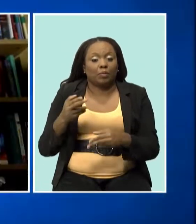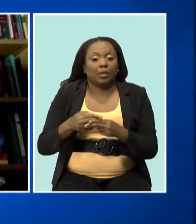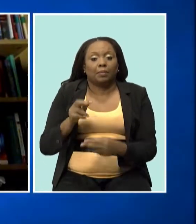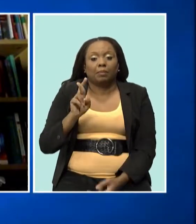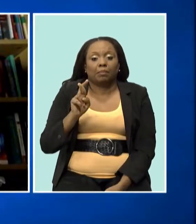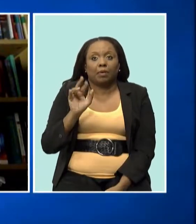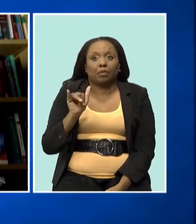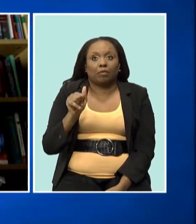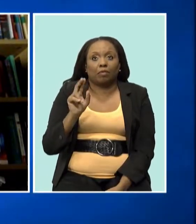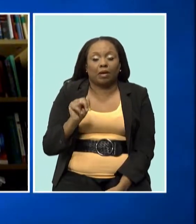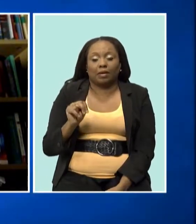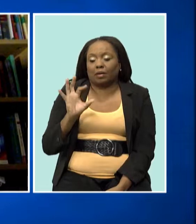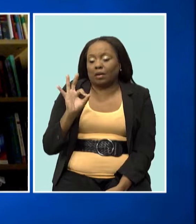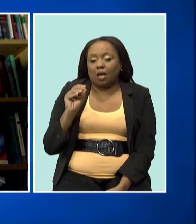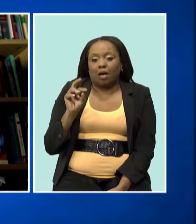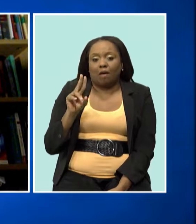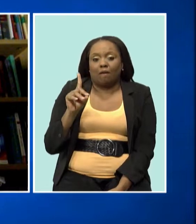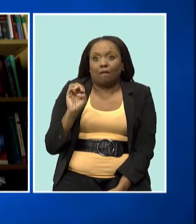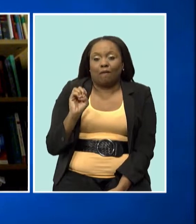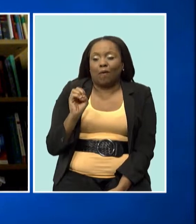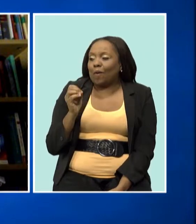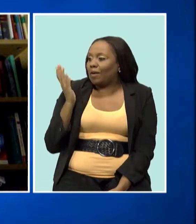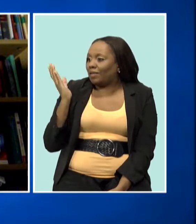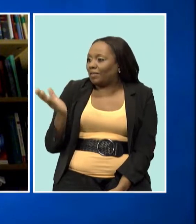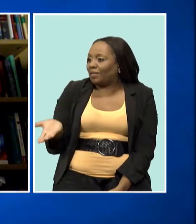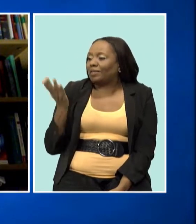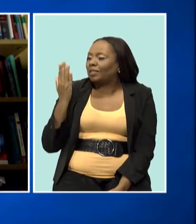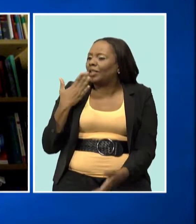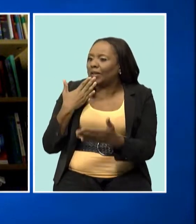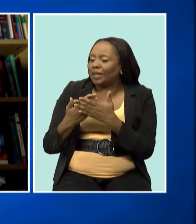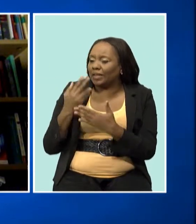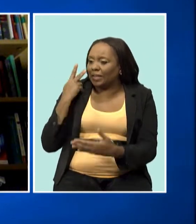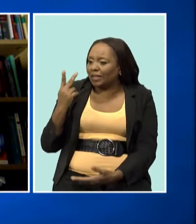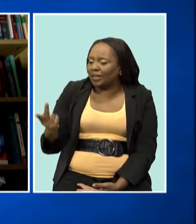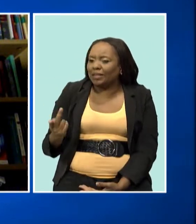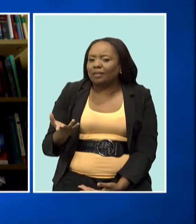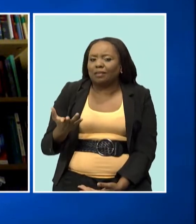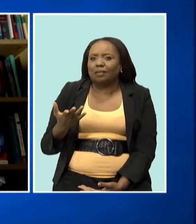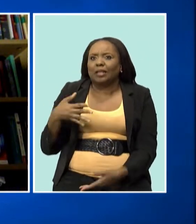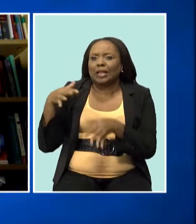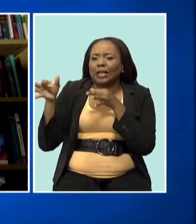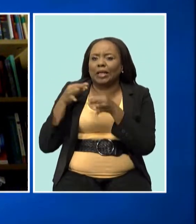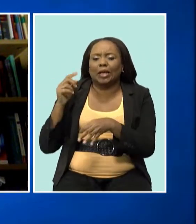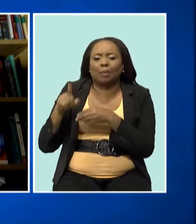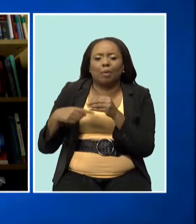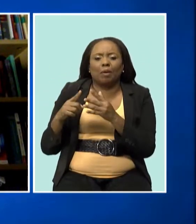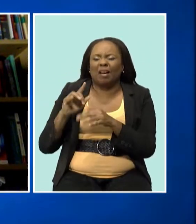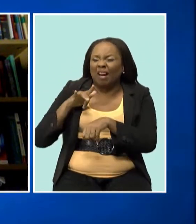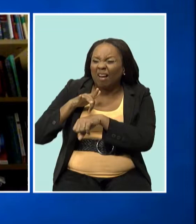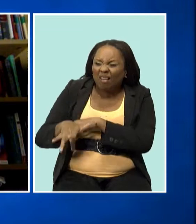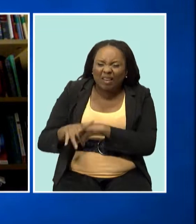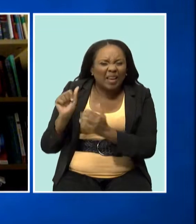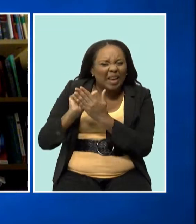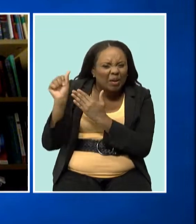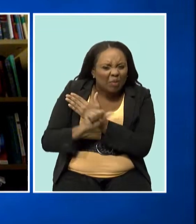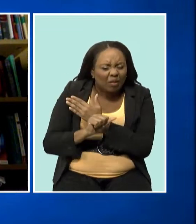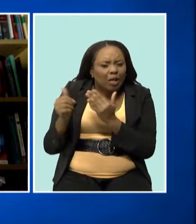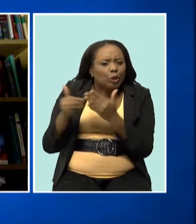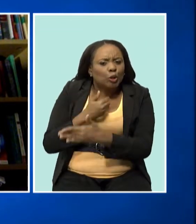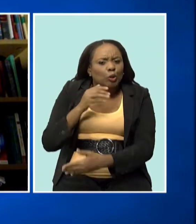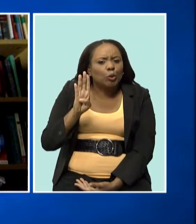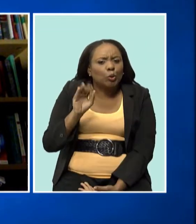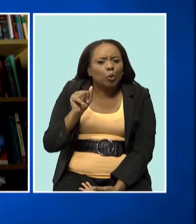topic would be don't reach for a weapon, reach for a solution. And I think we're going to put that during Child Month because we can't do